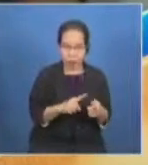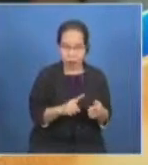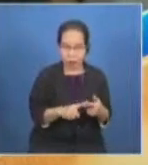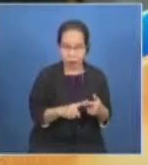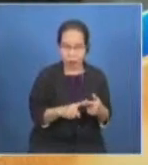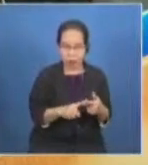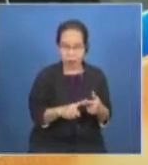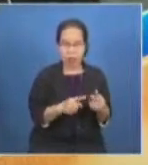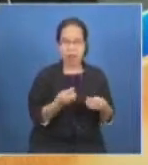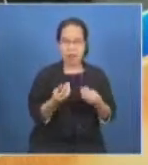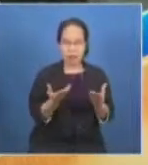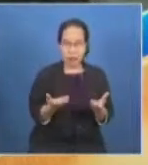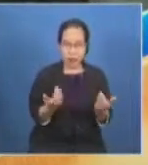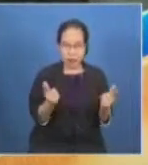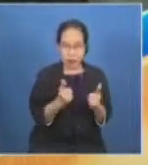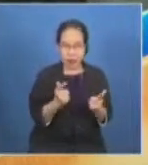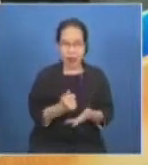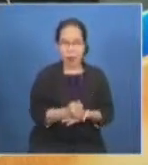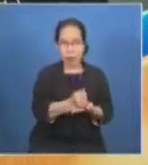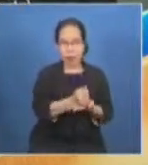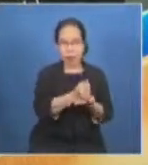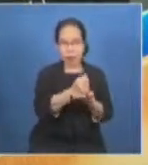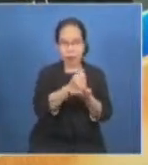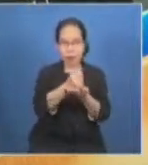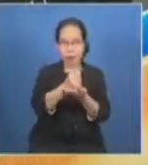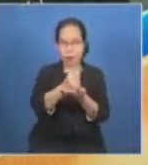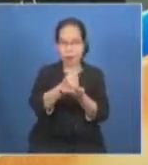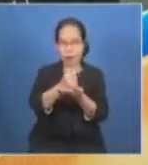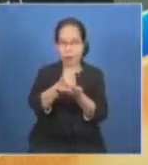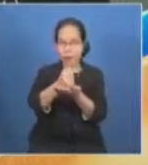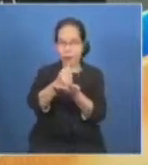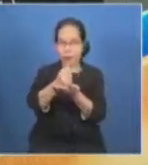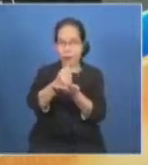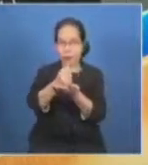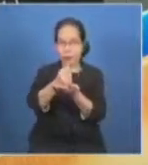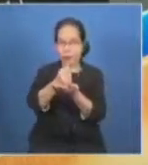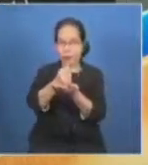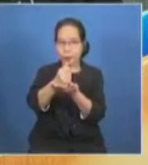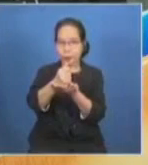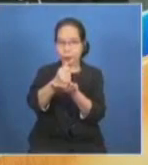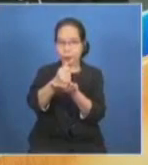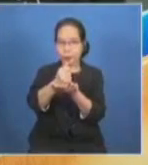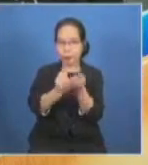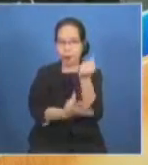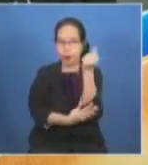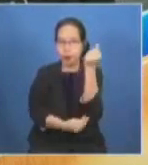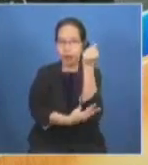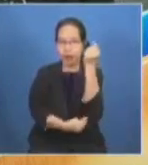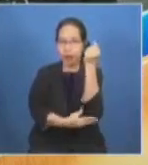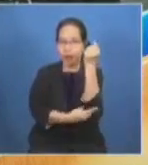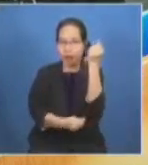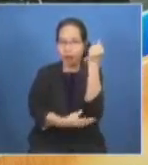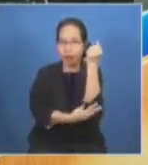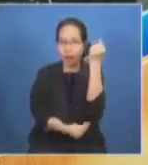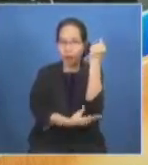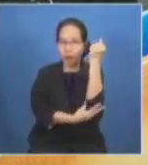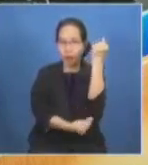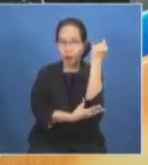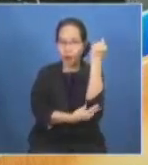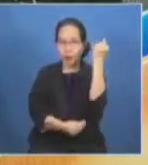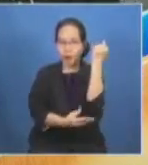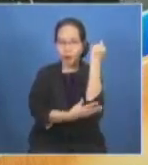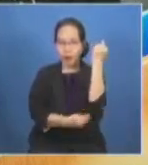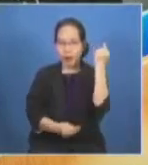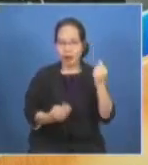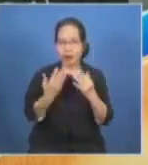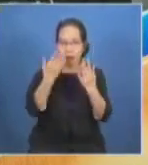and conducted a little program to be able to give a little help to those we call the poorest of